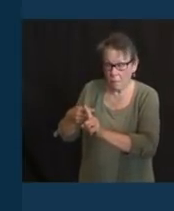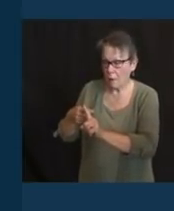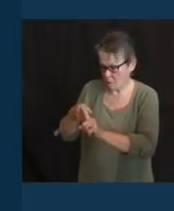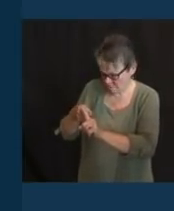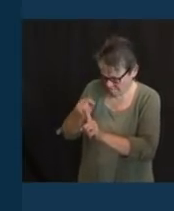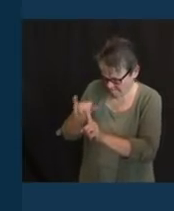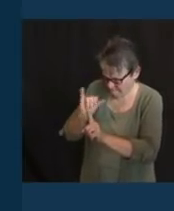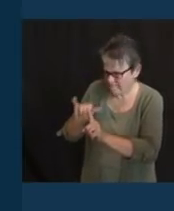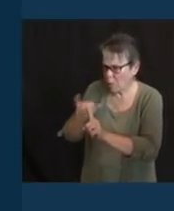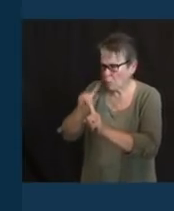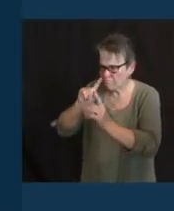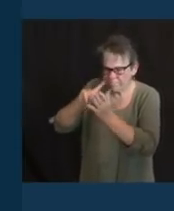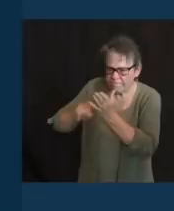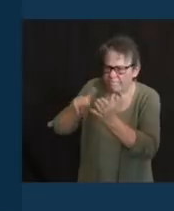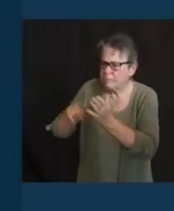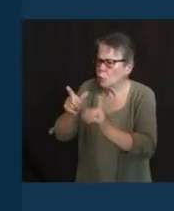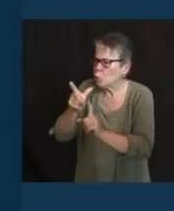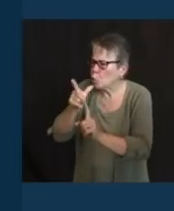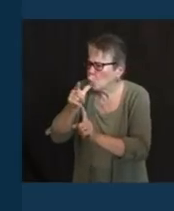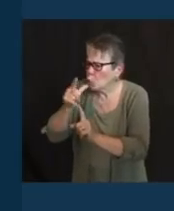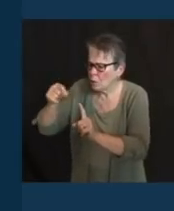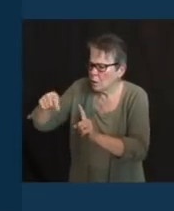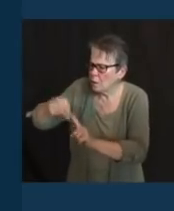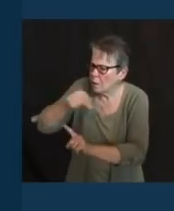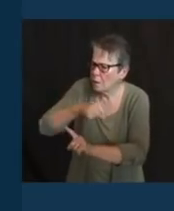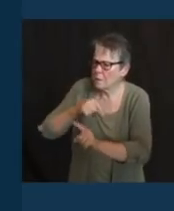test positive to be open and